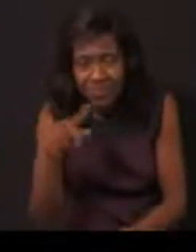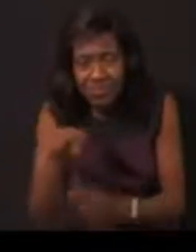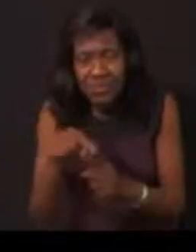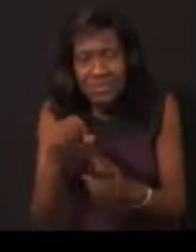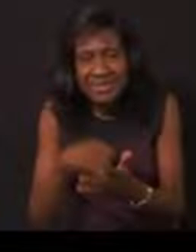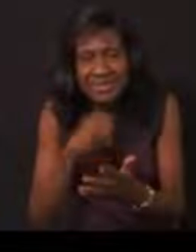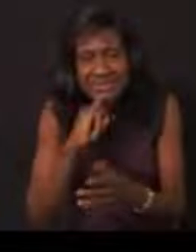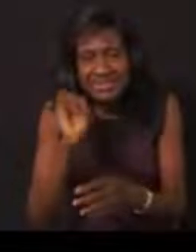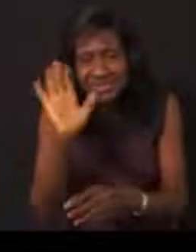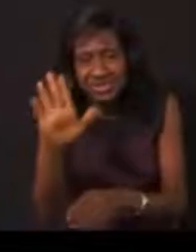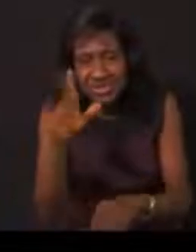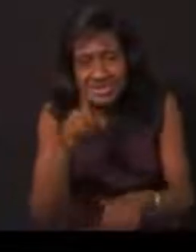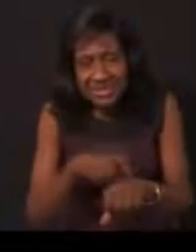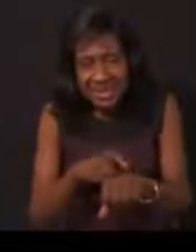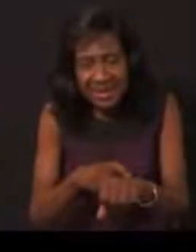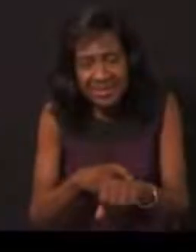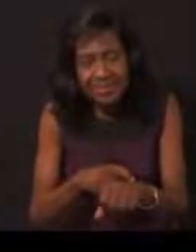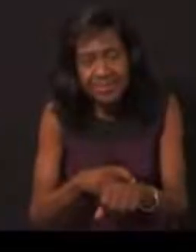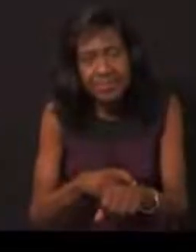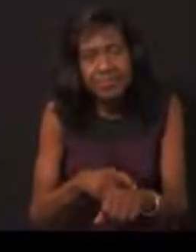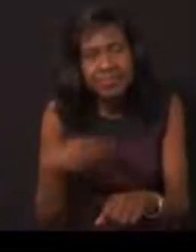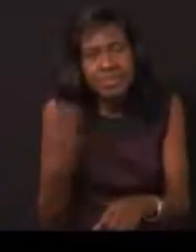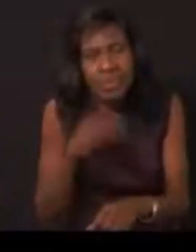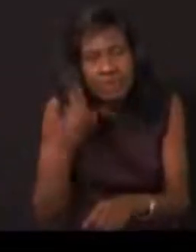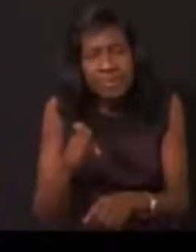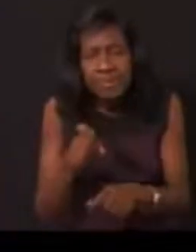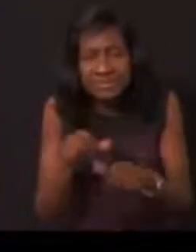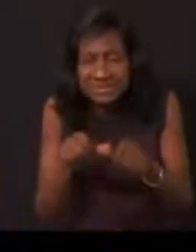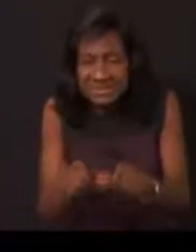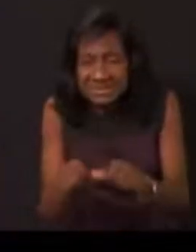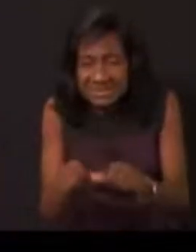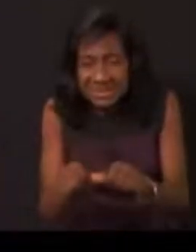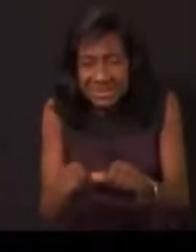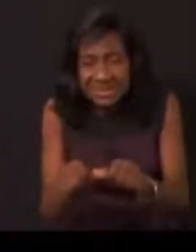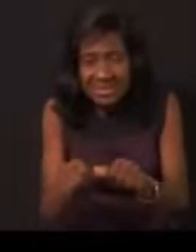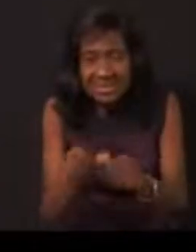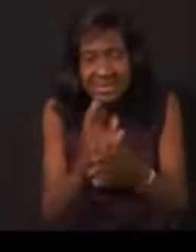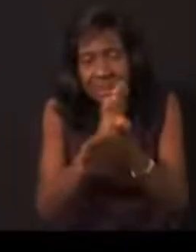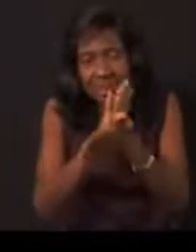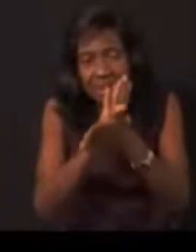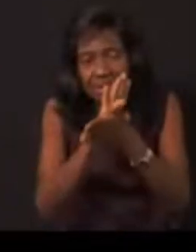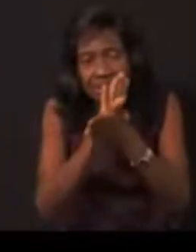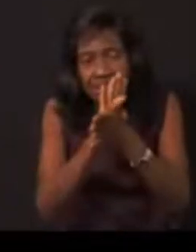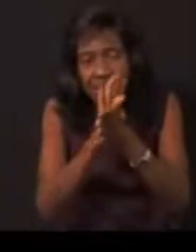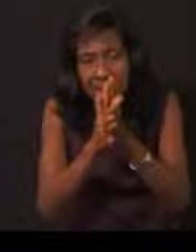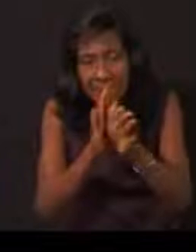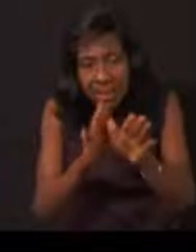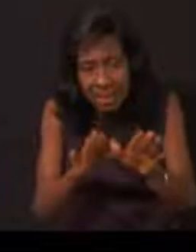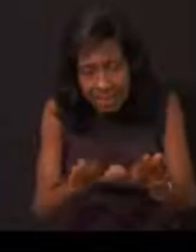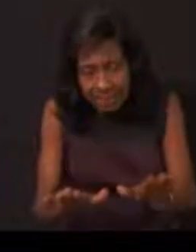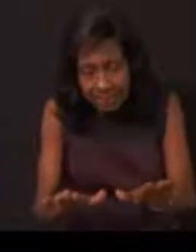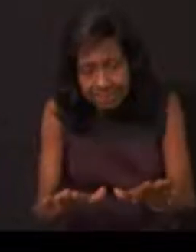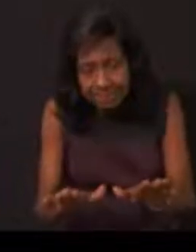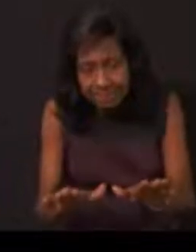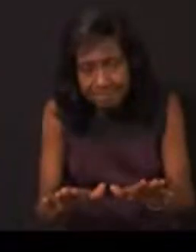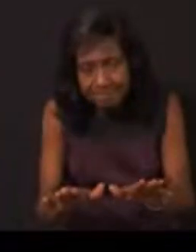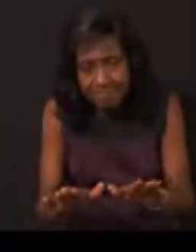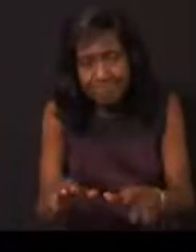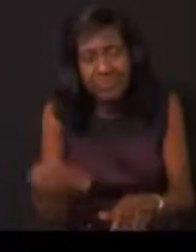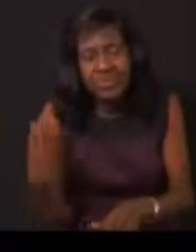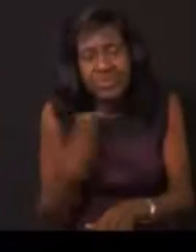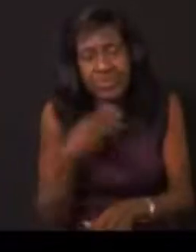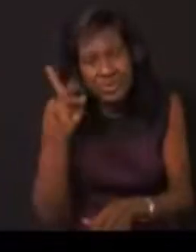calm. We are absolutely in this together as a country, and we will absolutely come through this